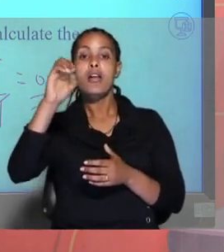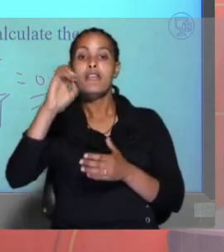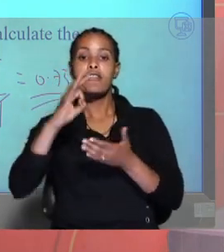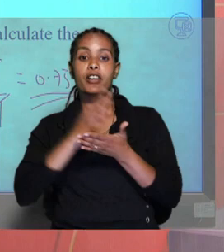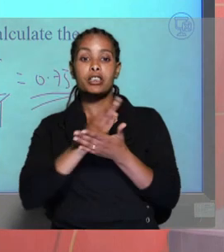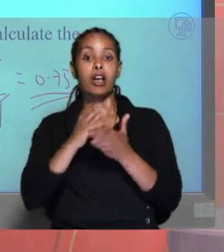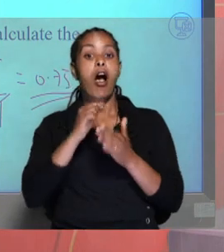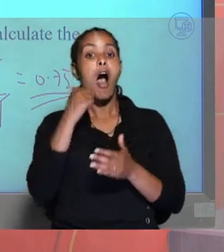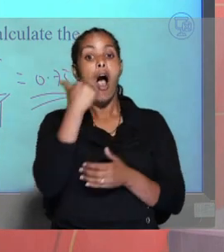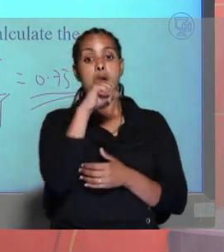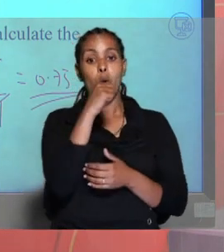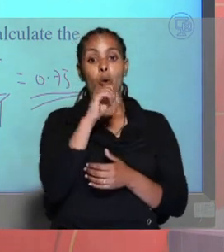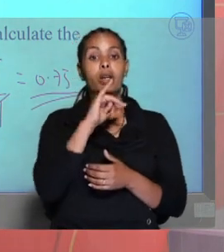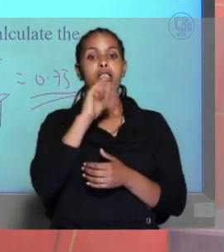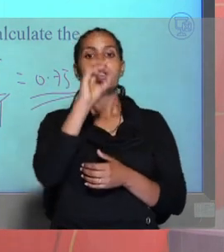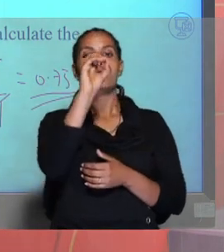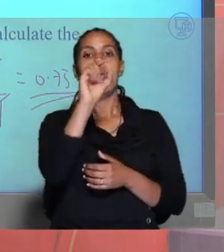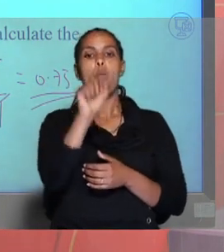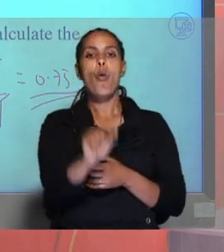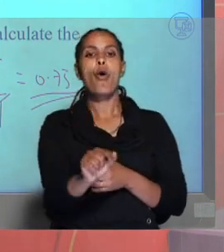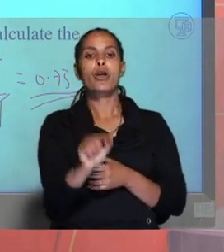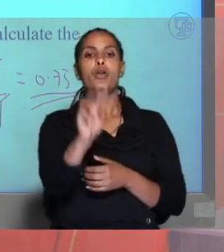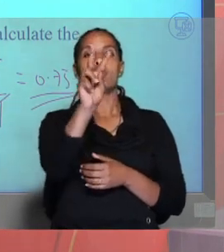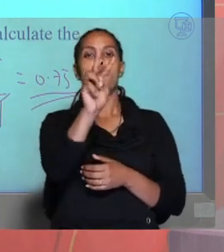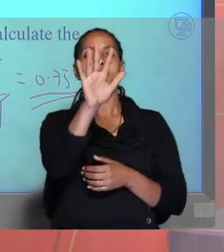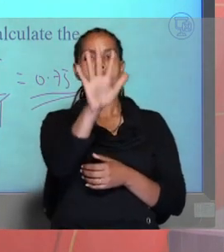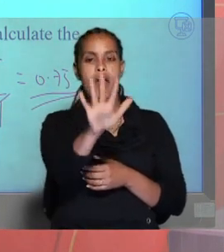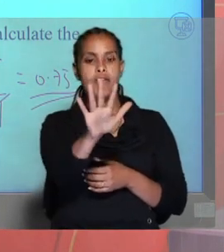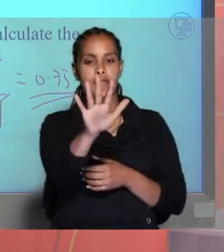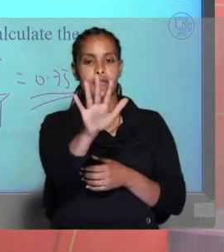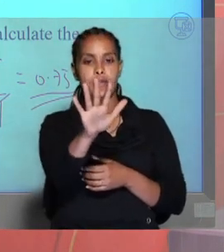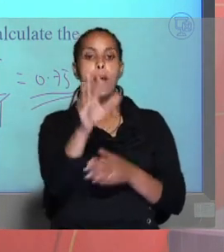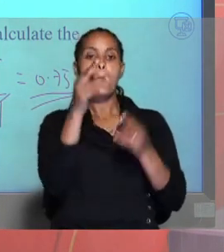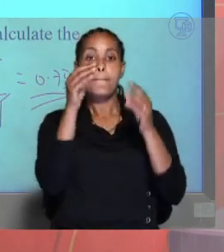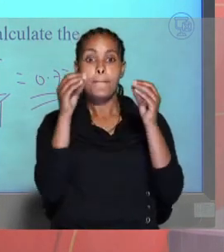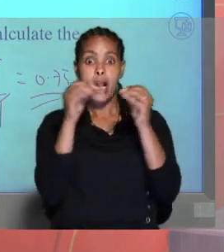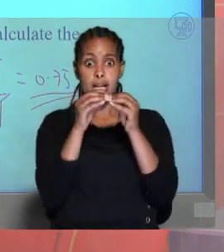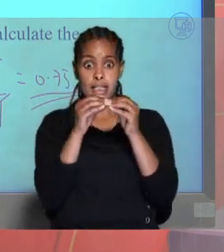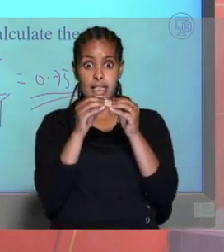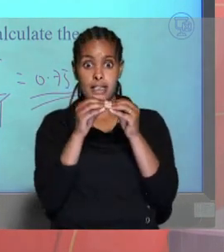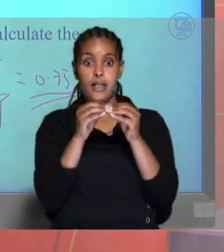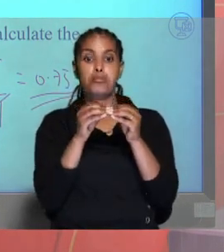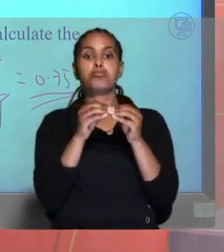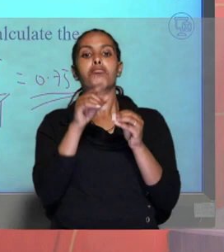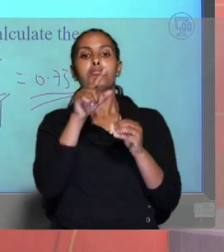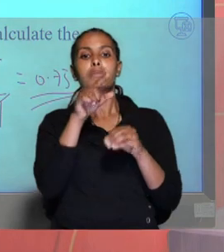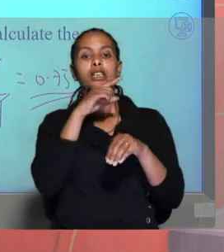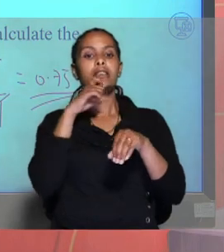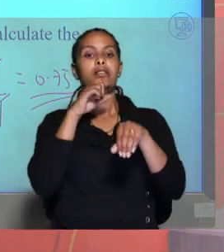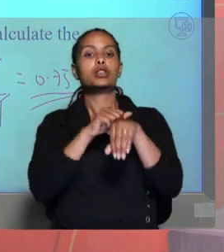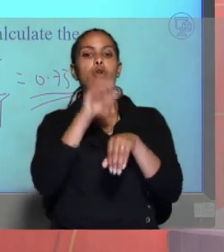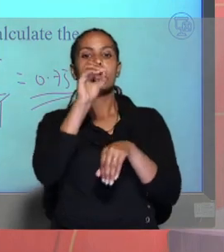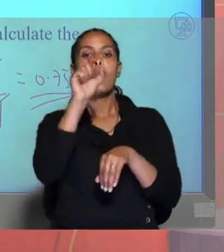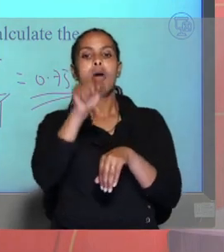solid alcohol is 0.25 plus mole fraction of the solvent